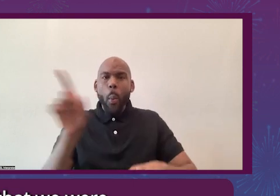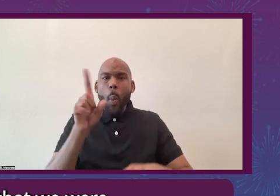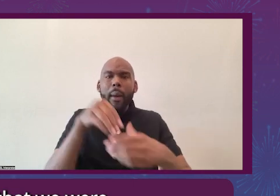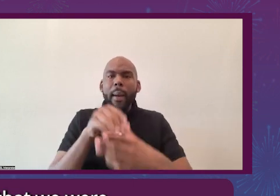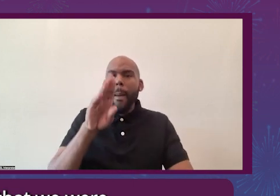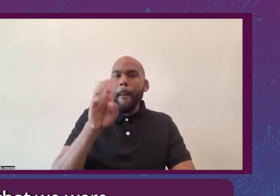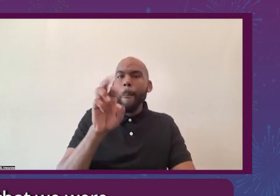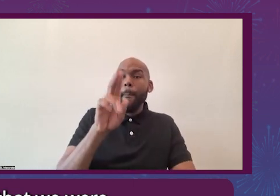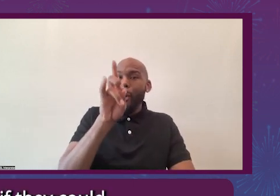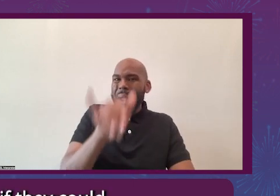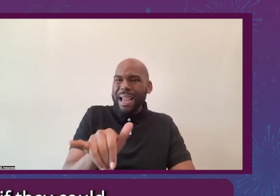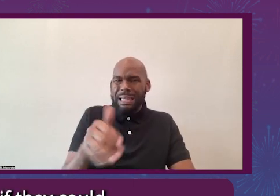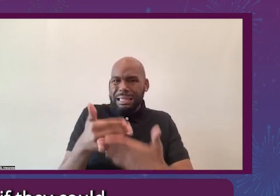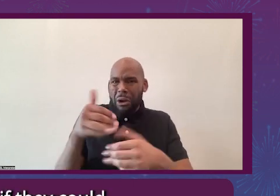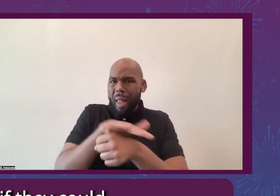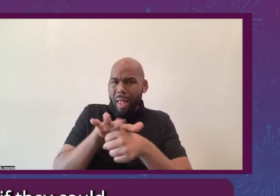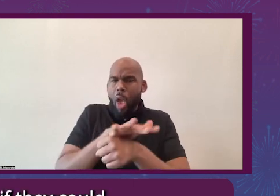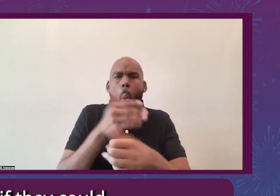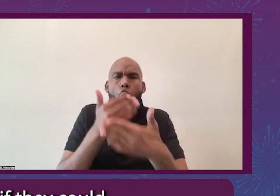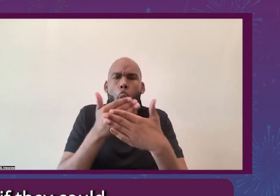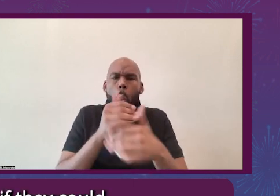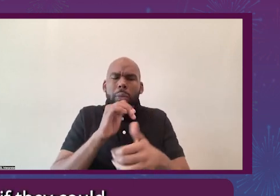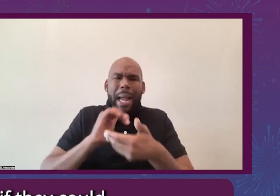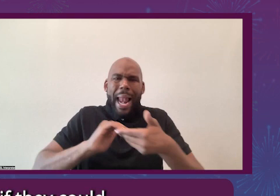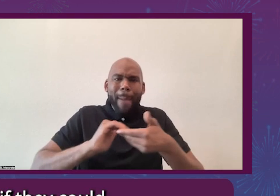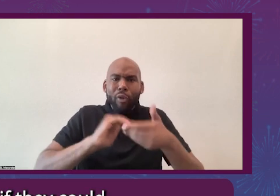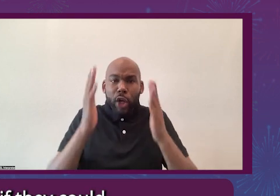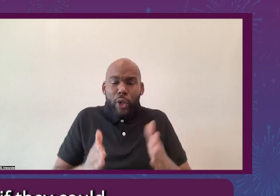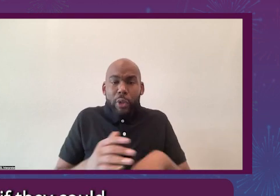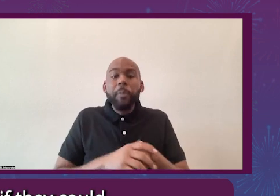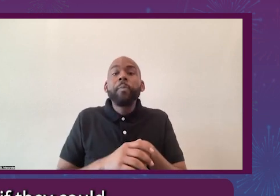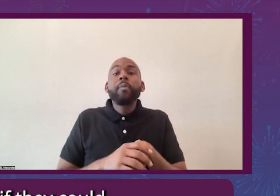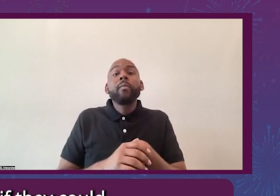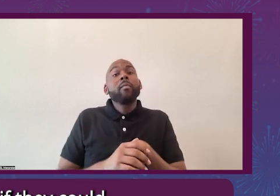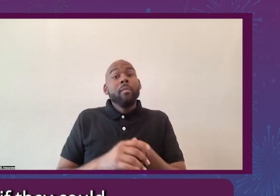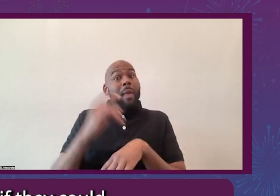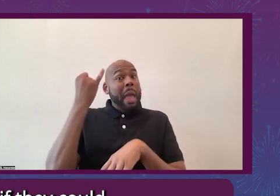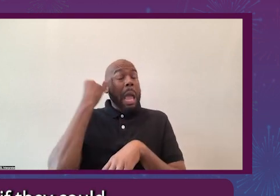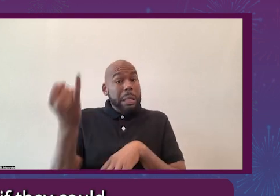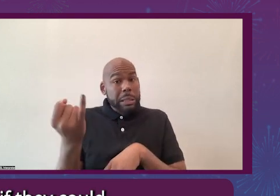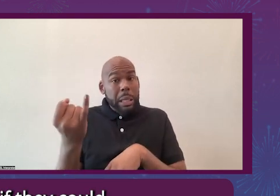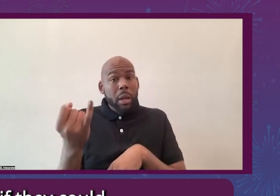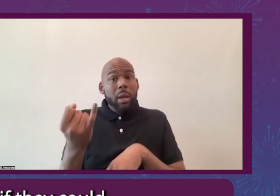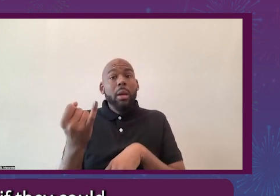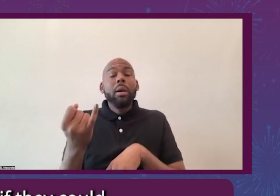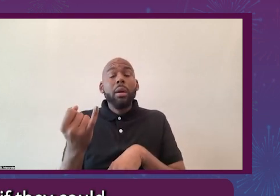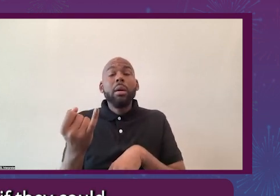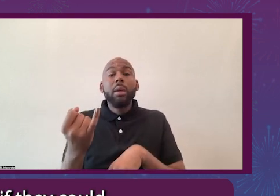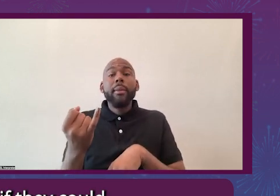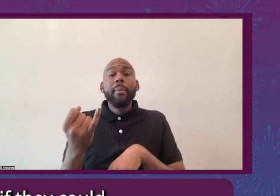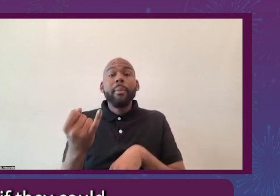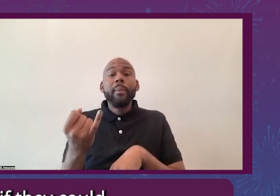all located in Berkeley, and that we were all very close collaborators with, if they could also come, with the idea